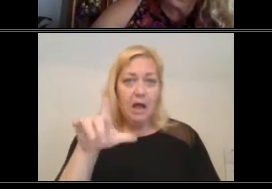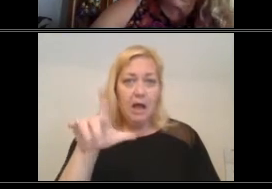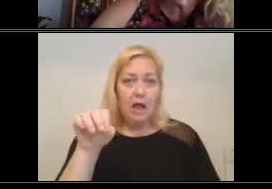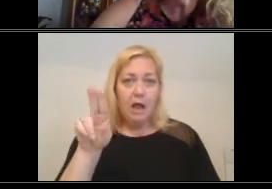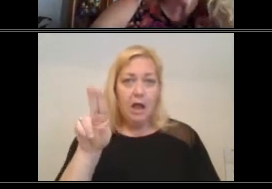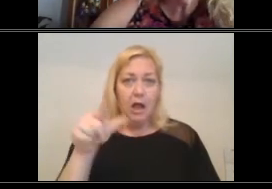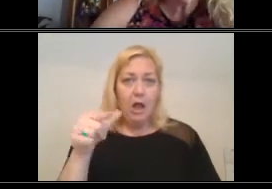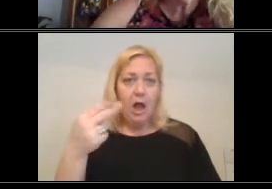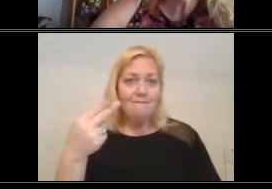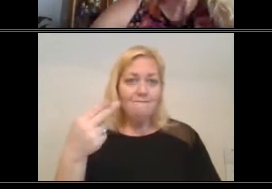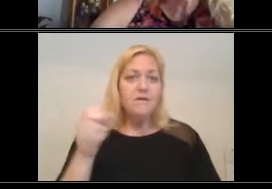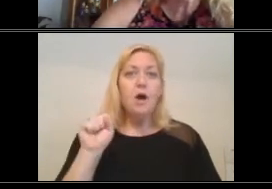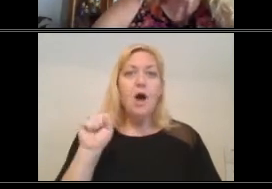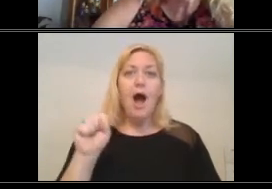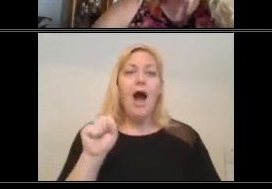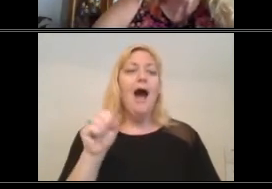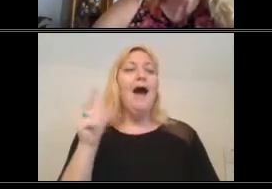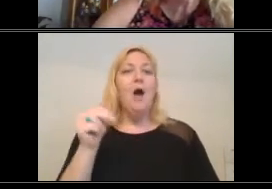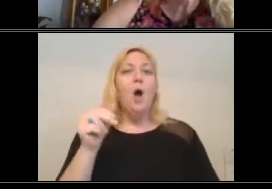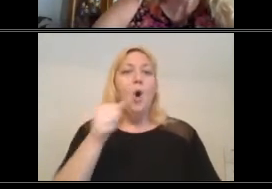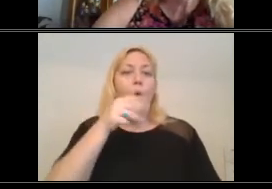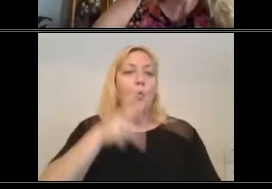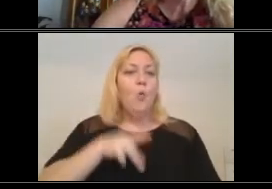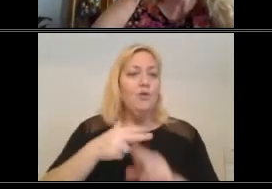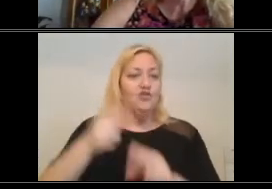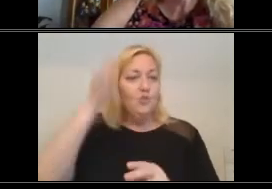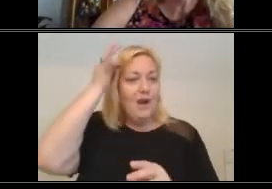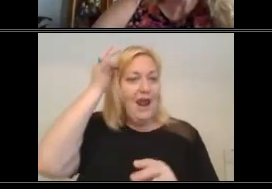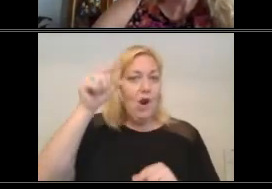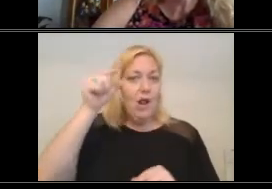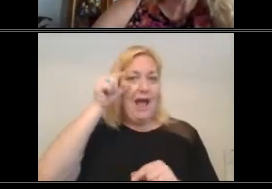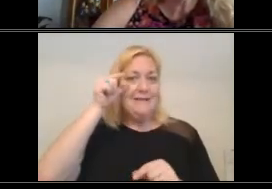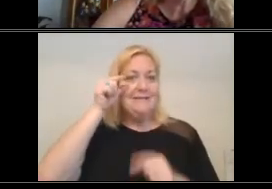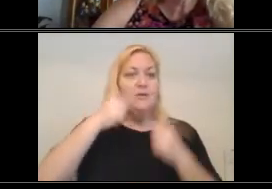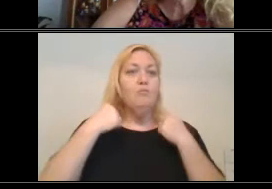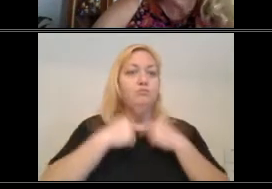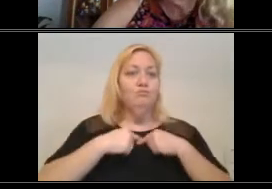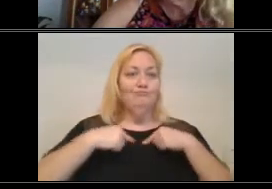There we go. Sorry, I just realized that I was on mute.